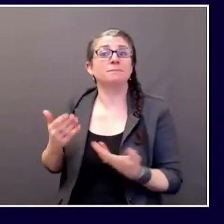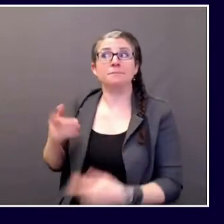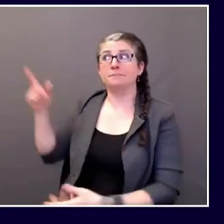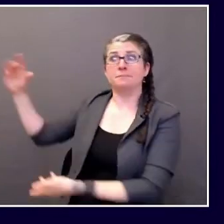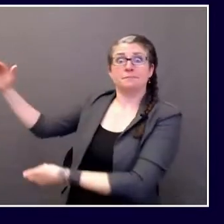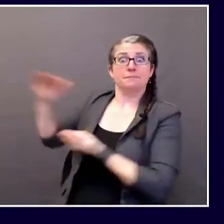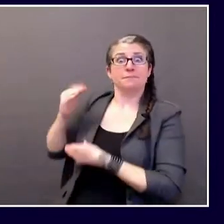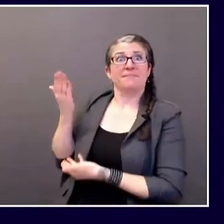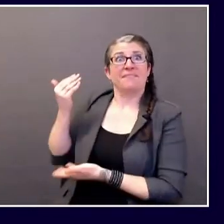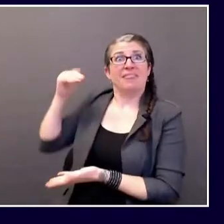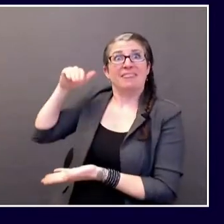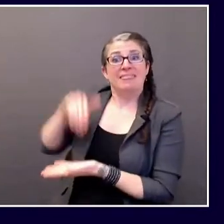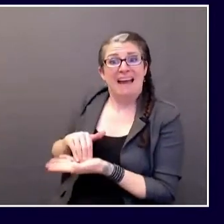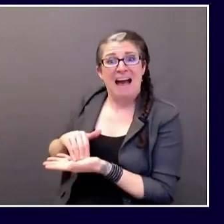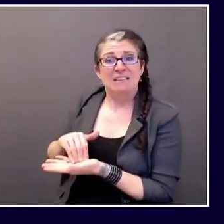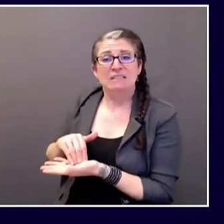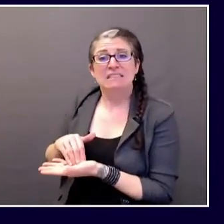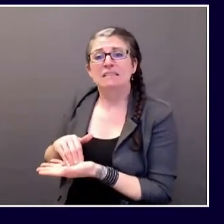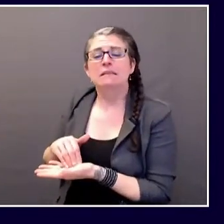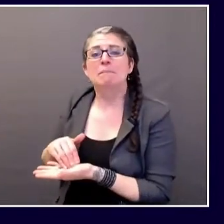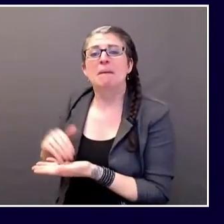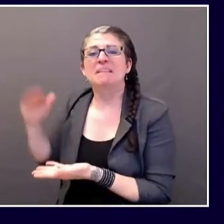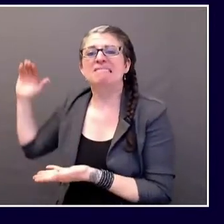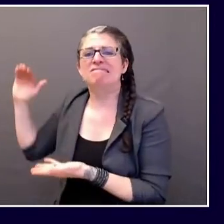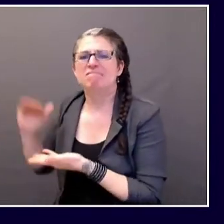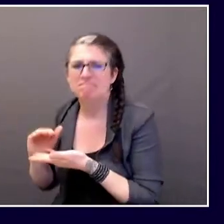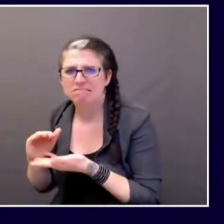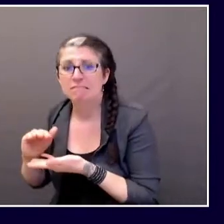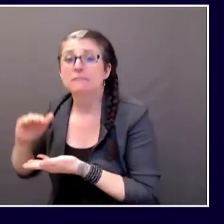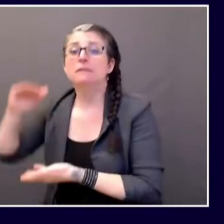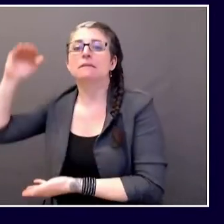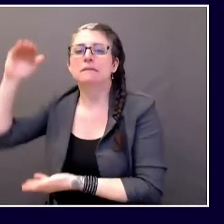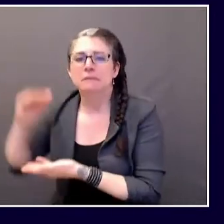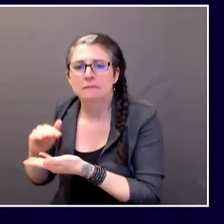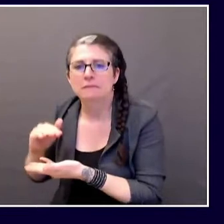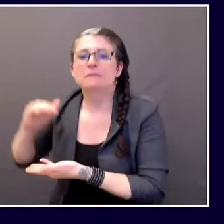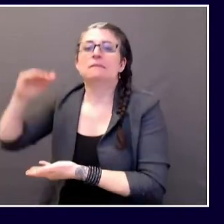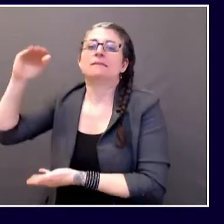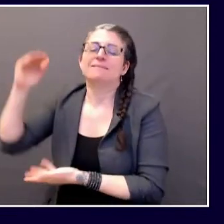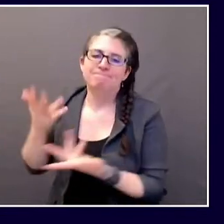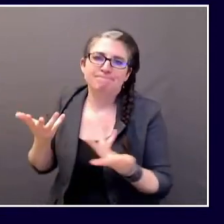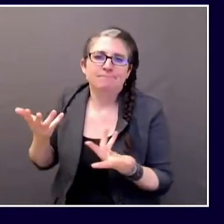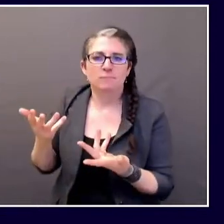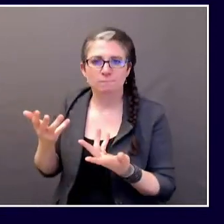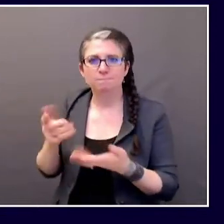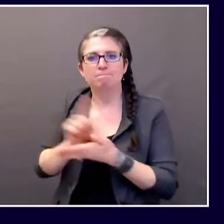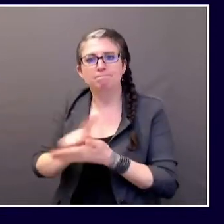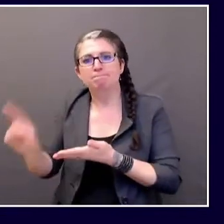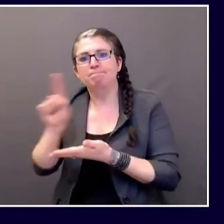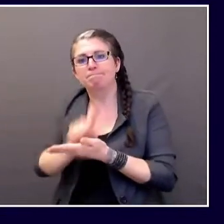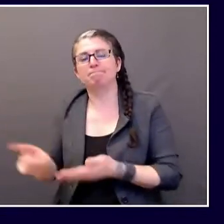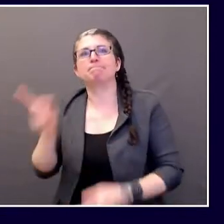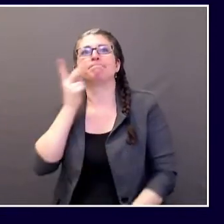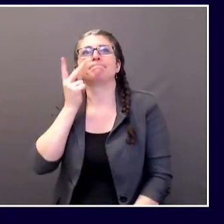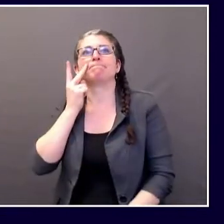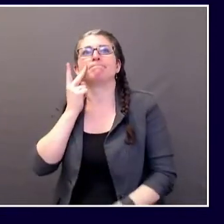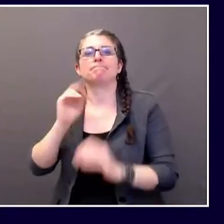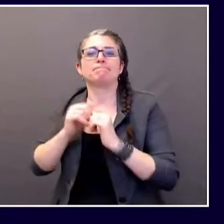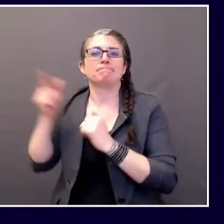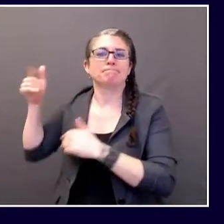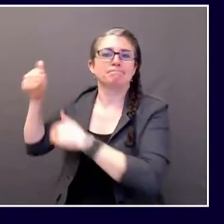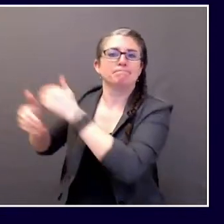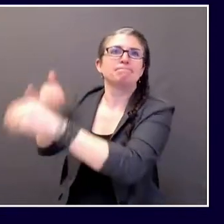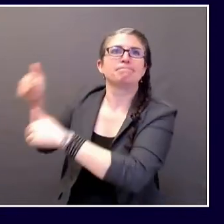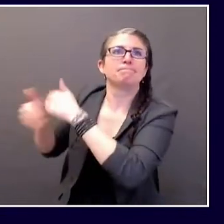something that we are working to understand right now in partnership with the federal government. We applaud them for pushing out as